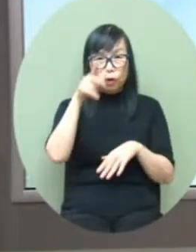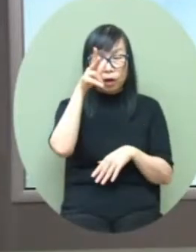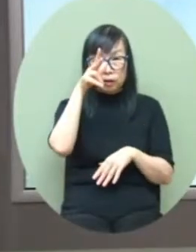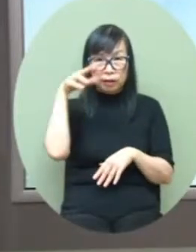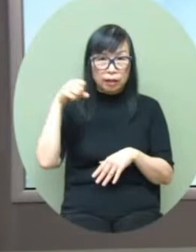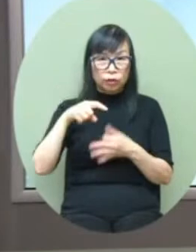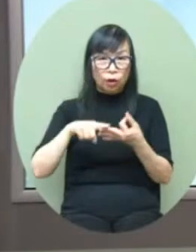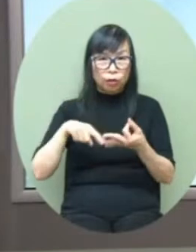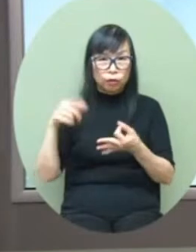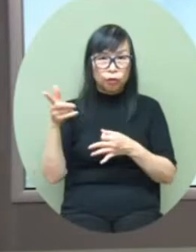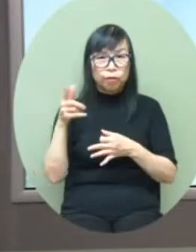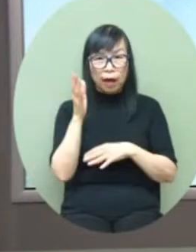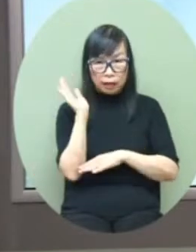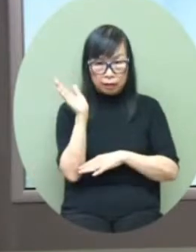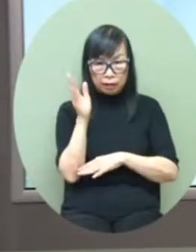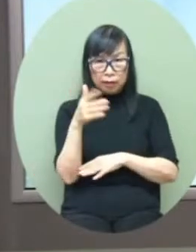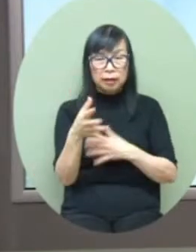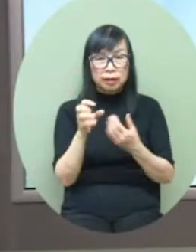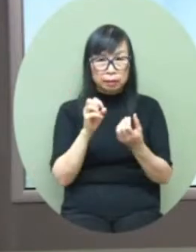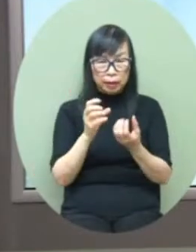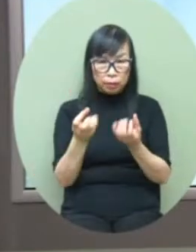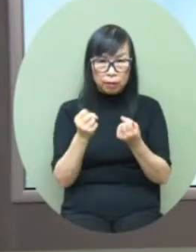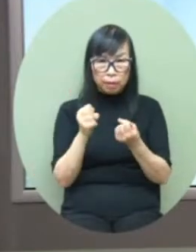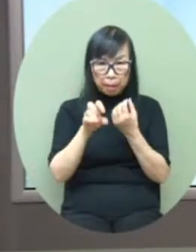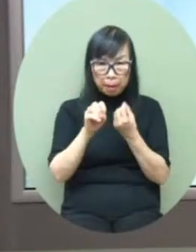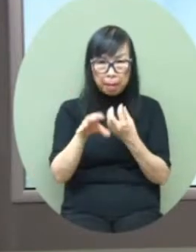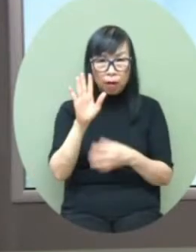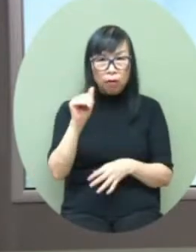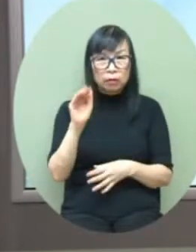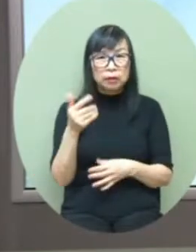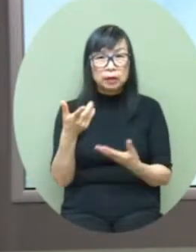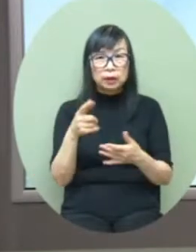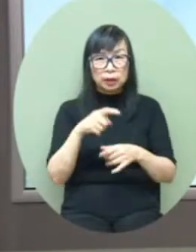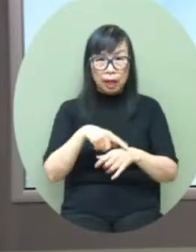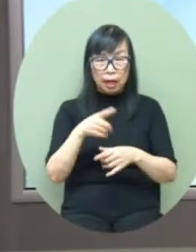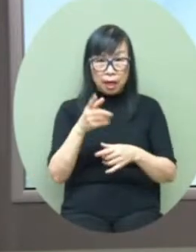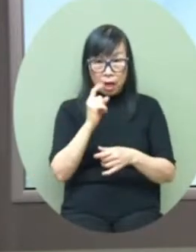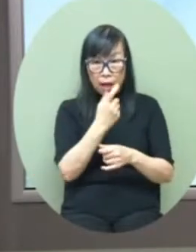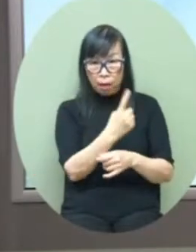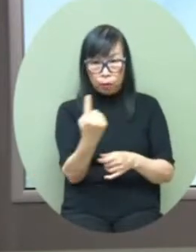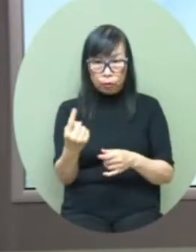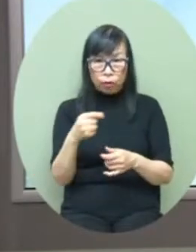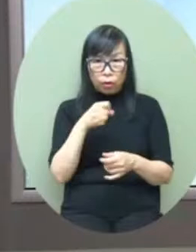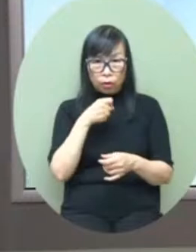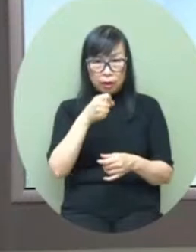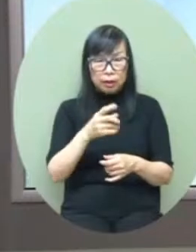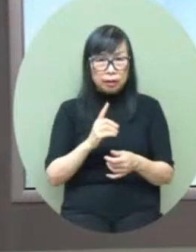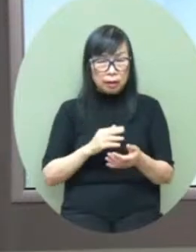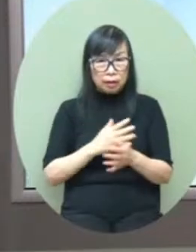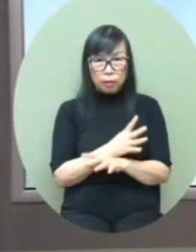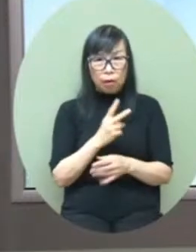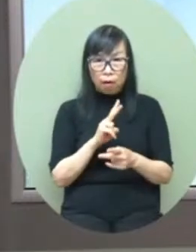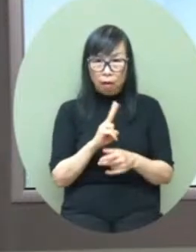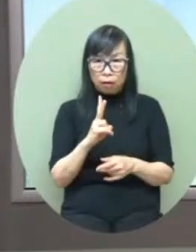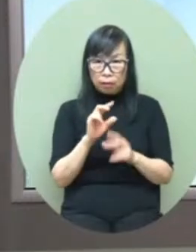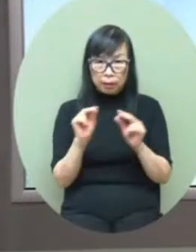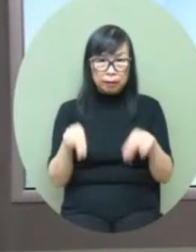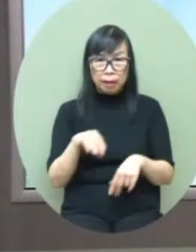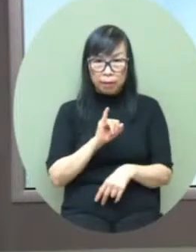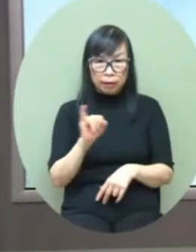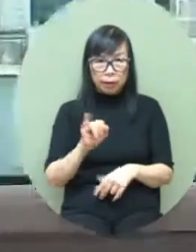Good morning. The Chief Executive will first speak before answering questions. When you ask questions, please don't ask more